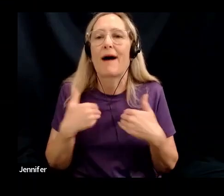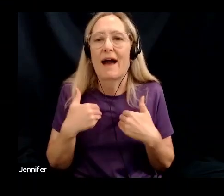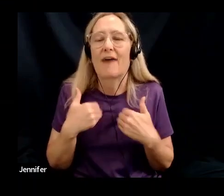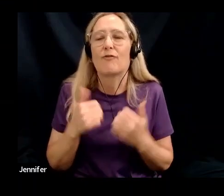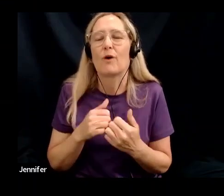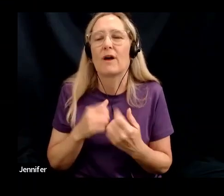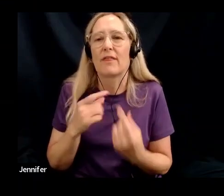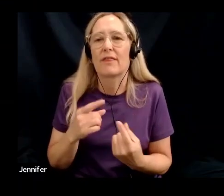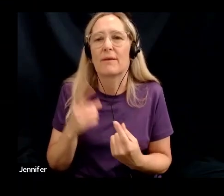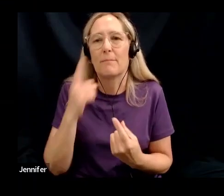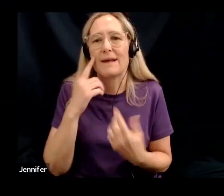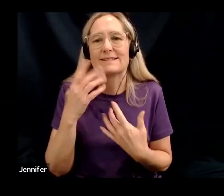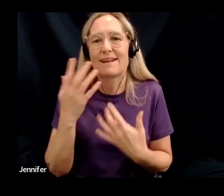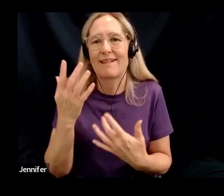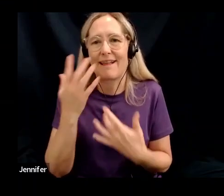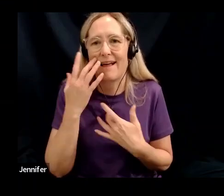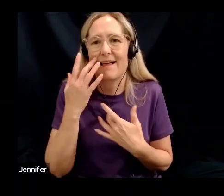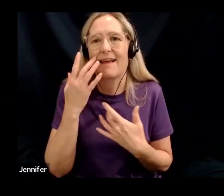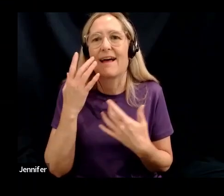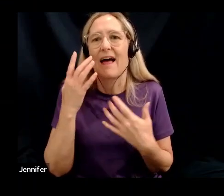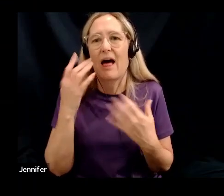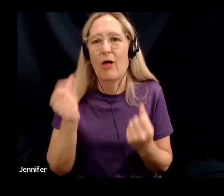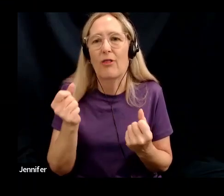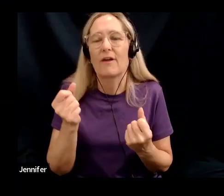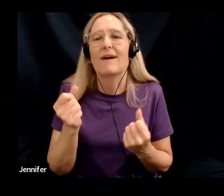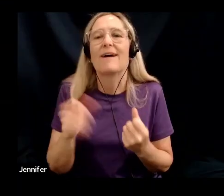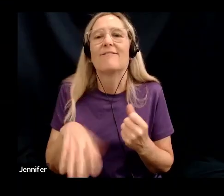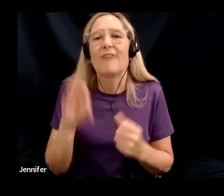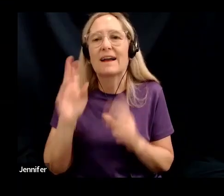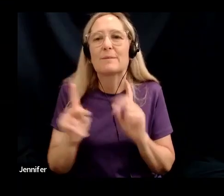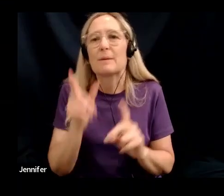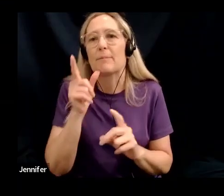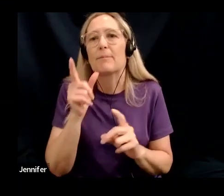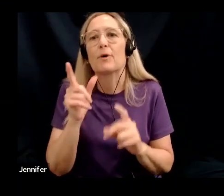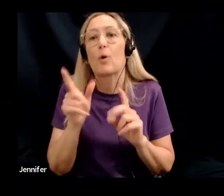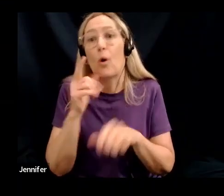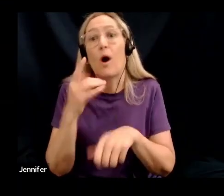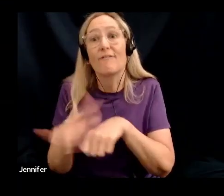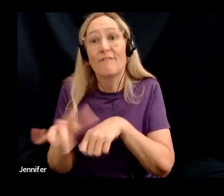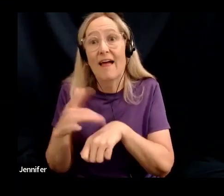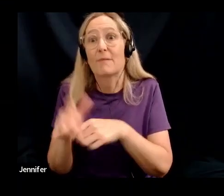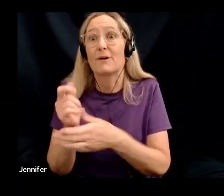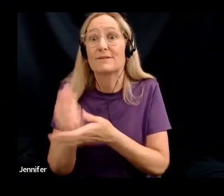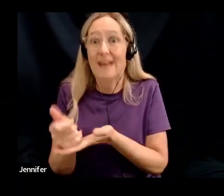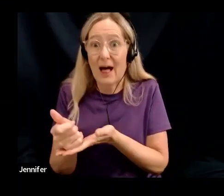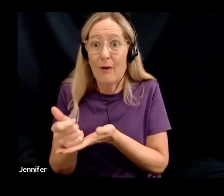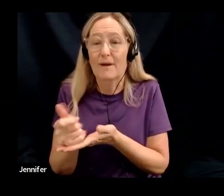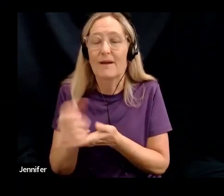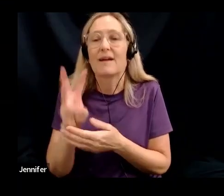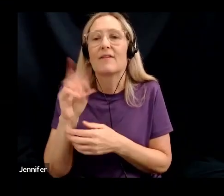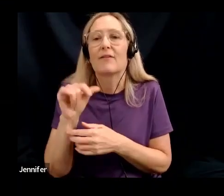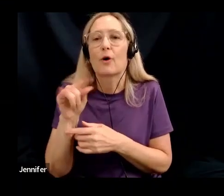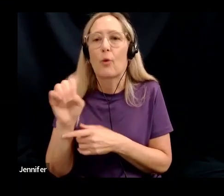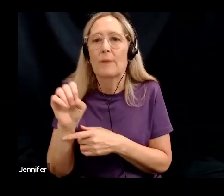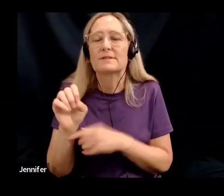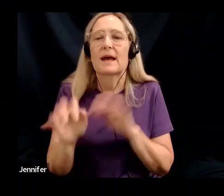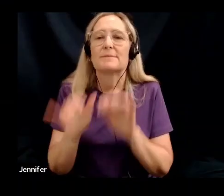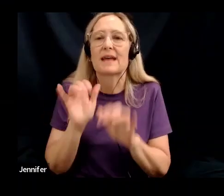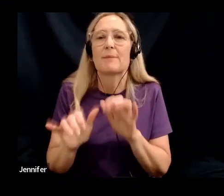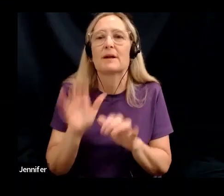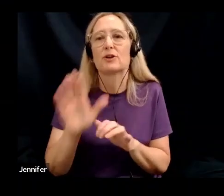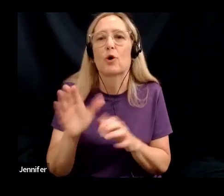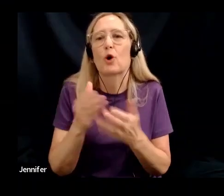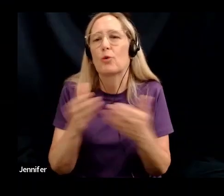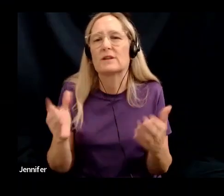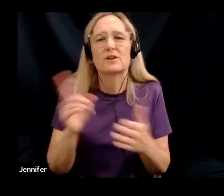health is finding providers that have availability. So this website, you put in the type of resource